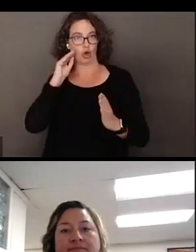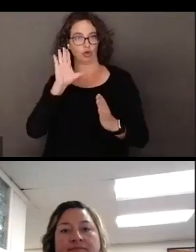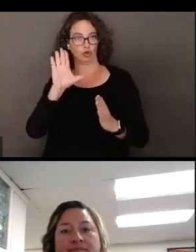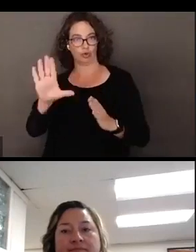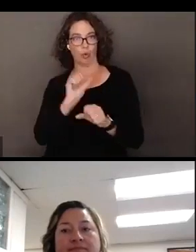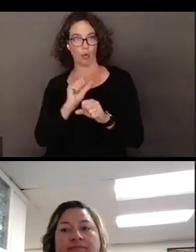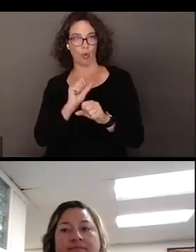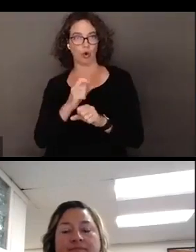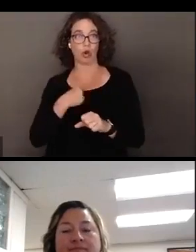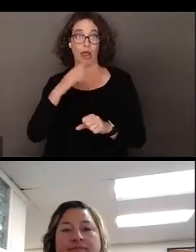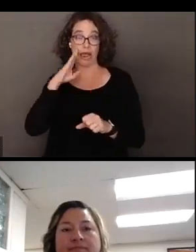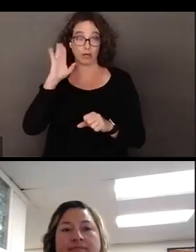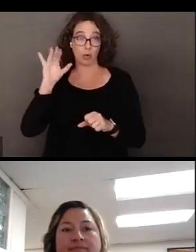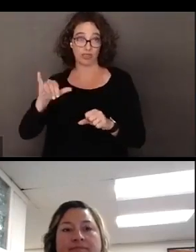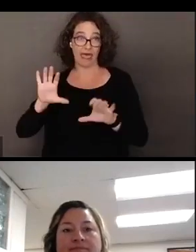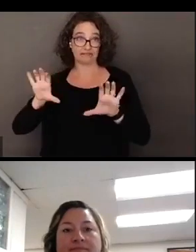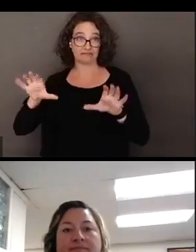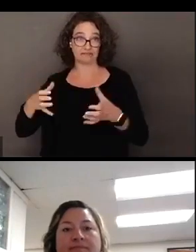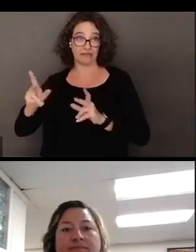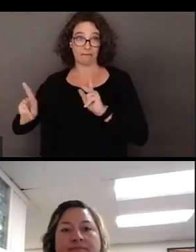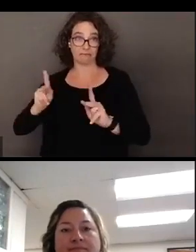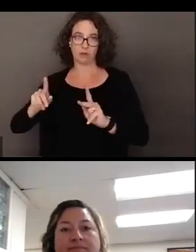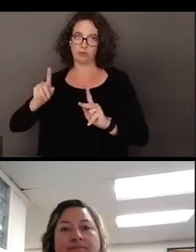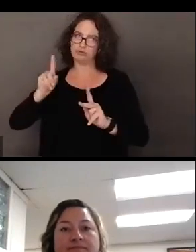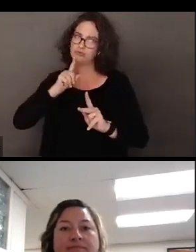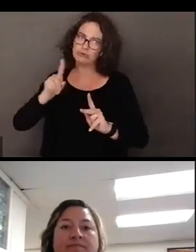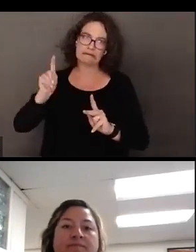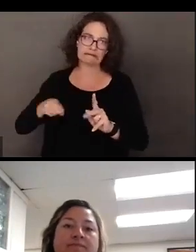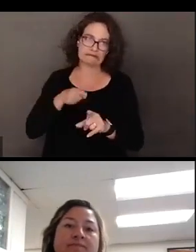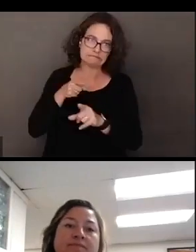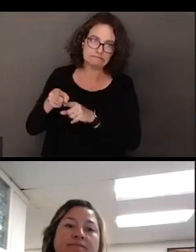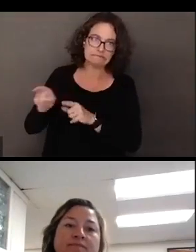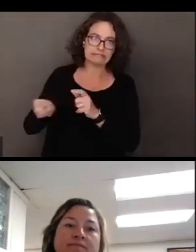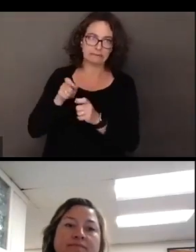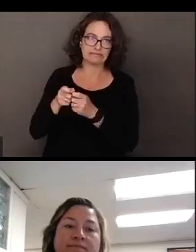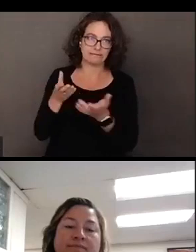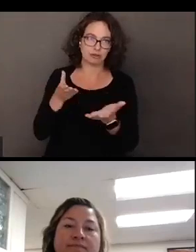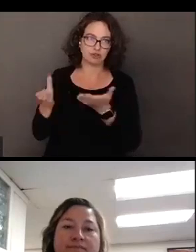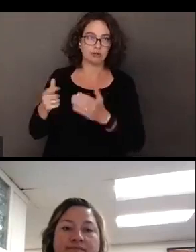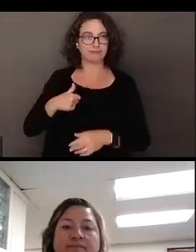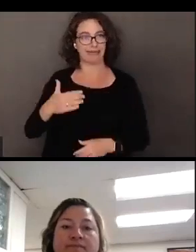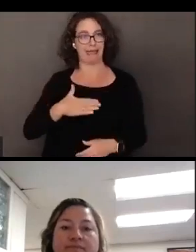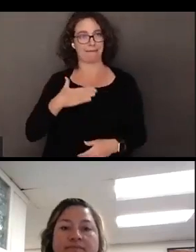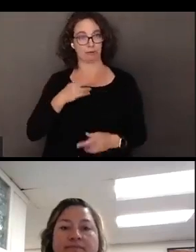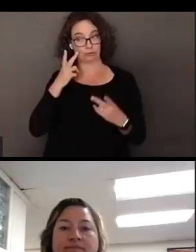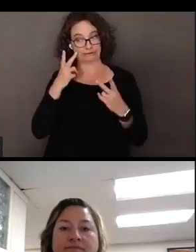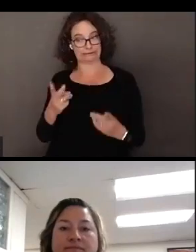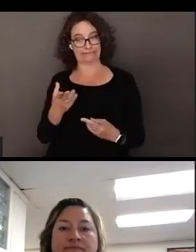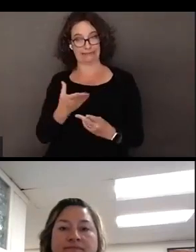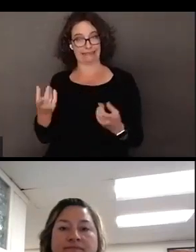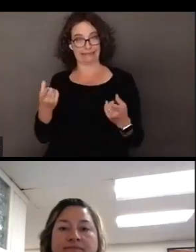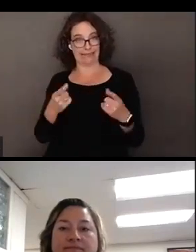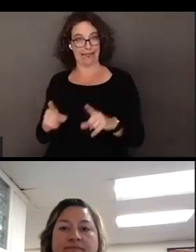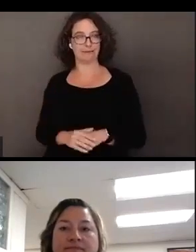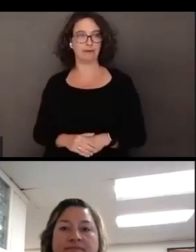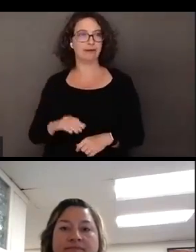that's a population that's really in need of some specialized services, and I'm glad to see we've got some things going there. And then Clinton, I've had good fortune to work